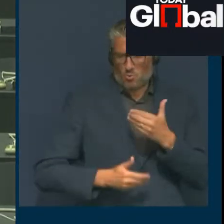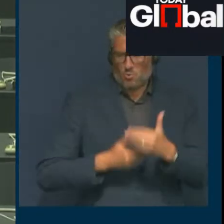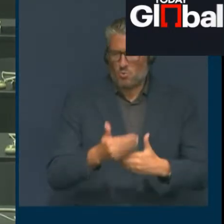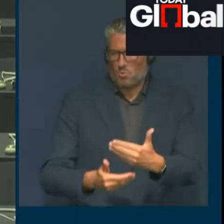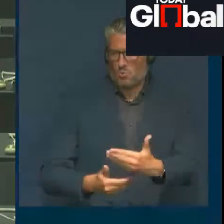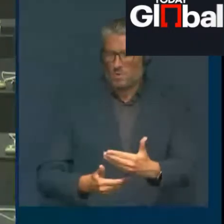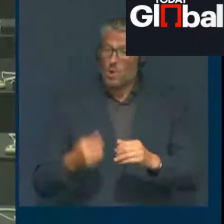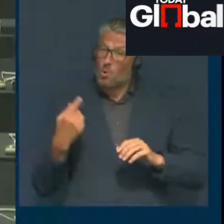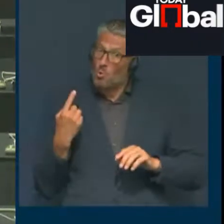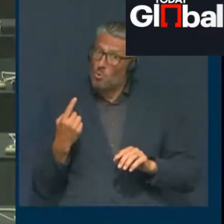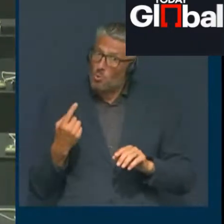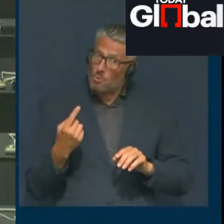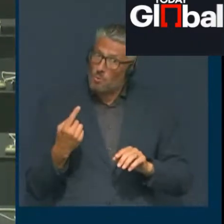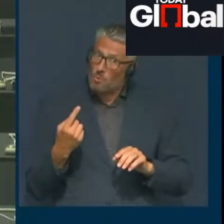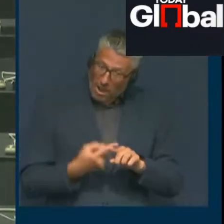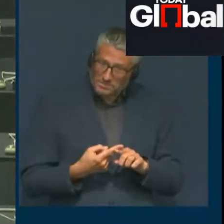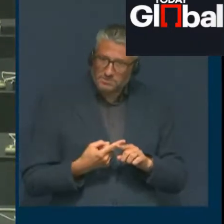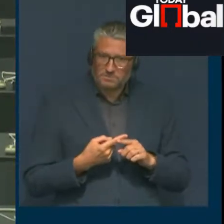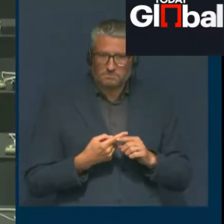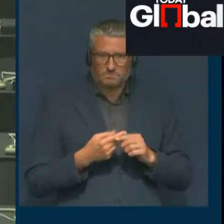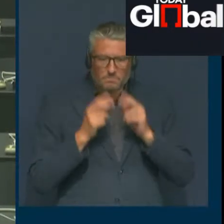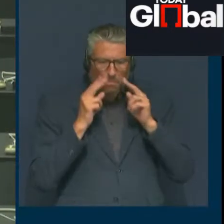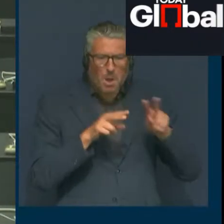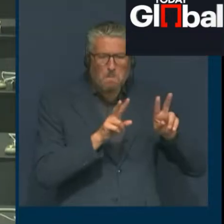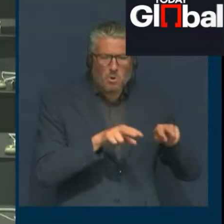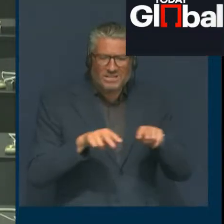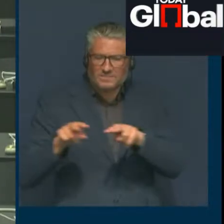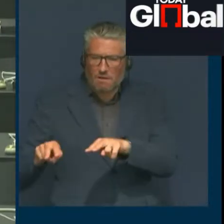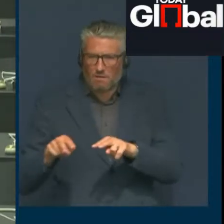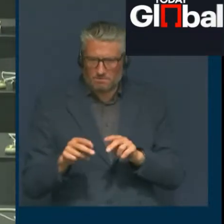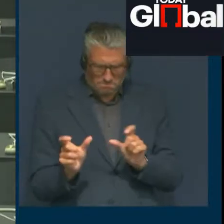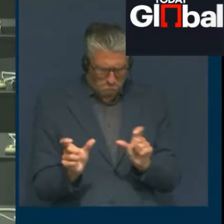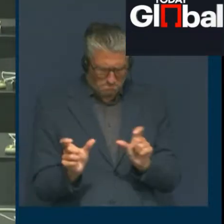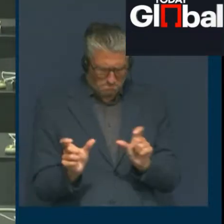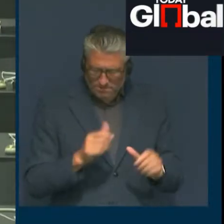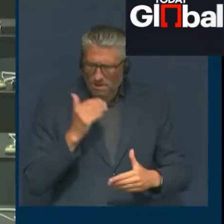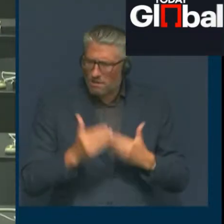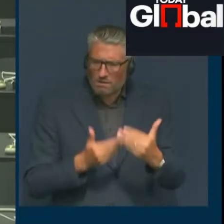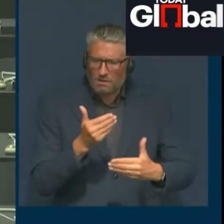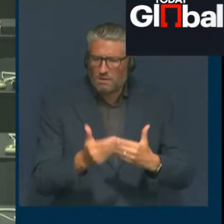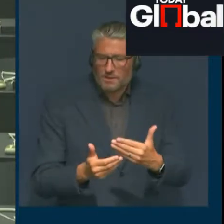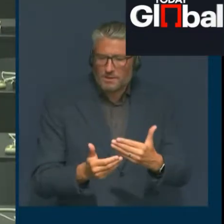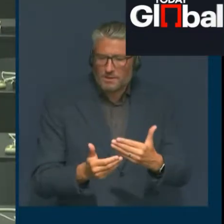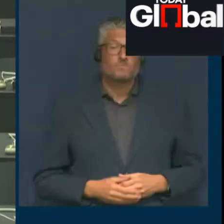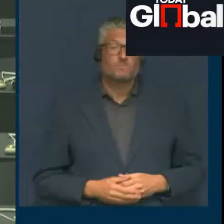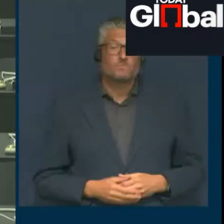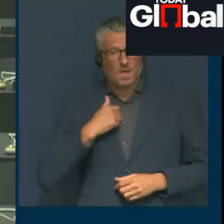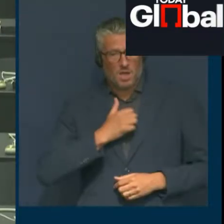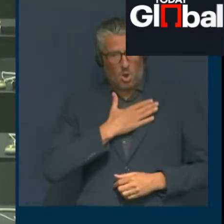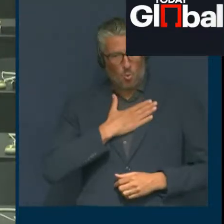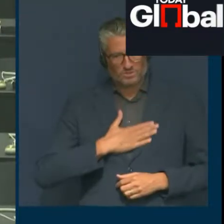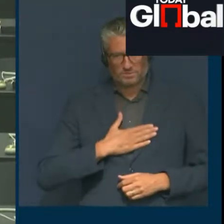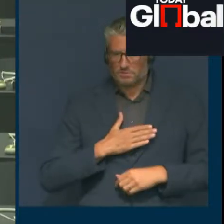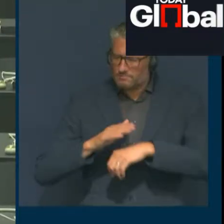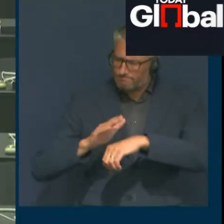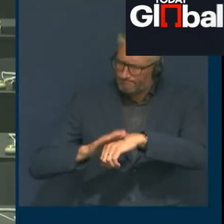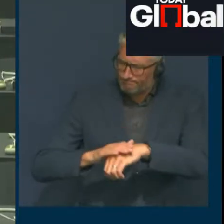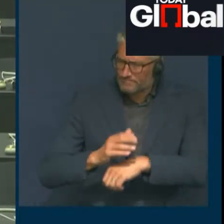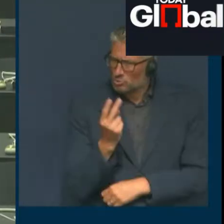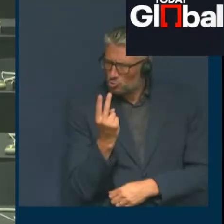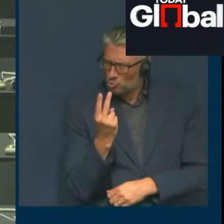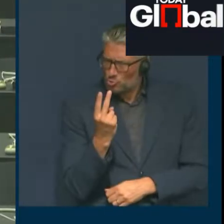attention to two areas which require further work. I'll start